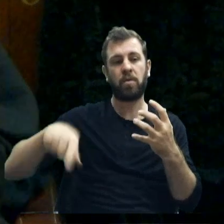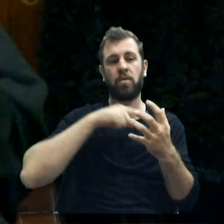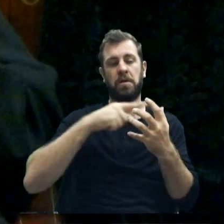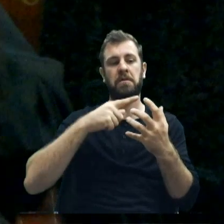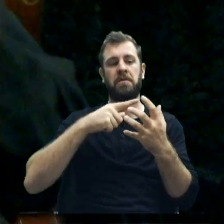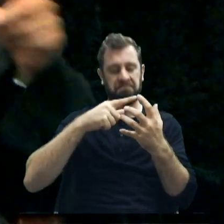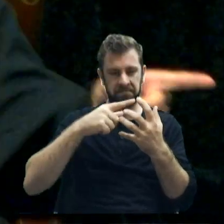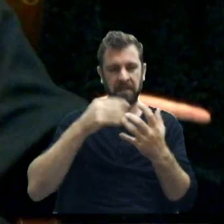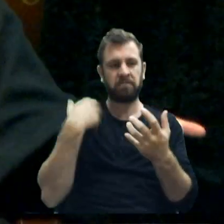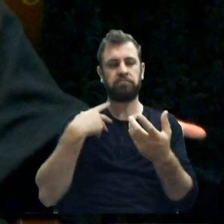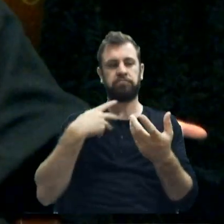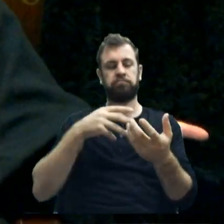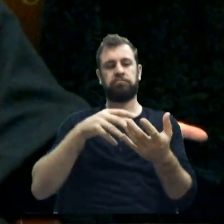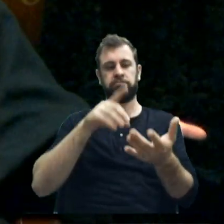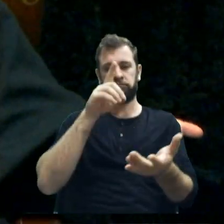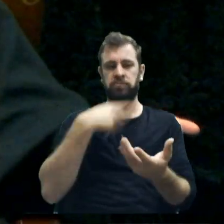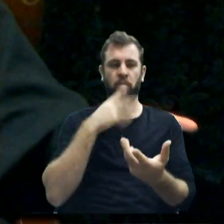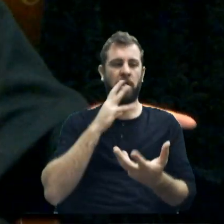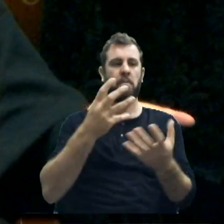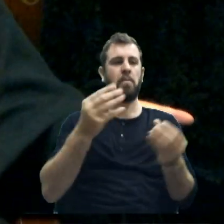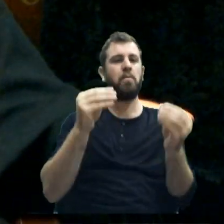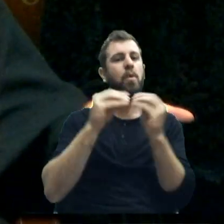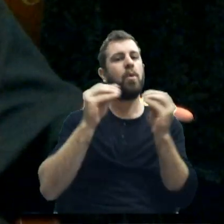friendships, not qualified our friendships.